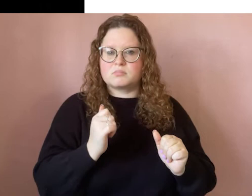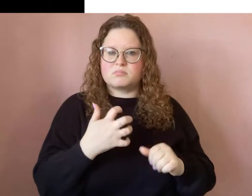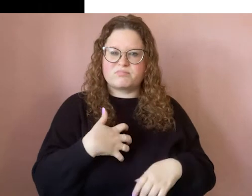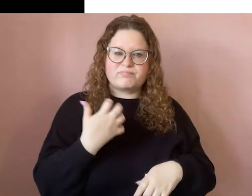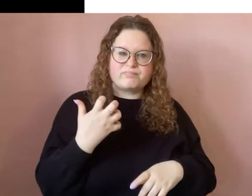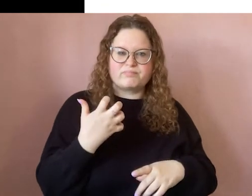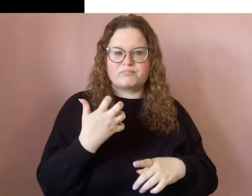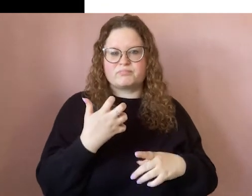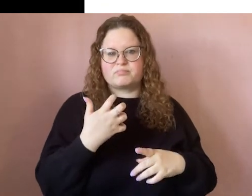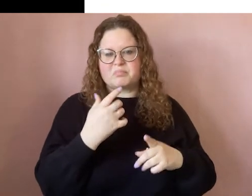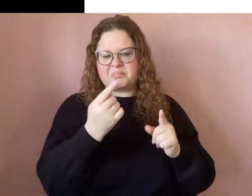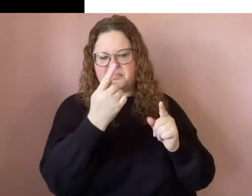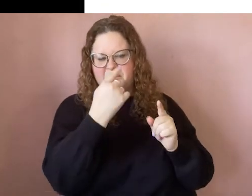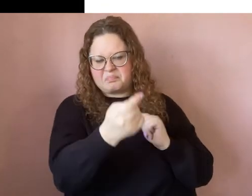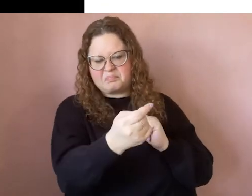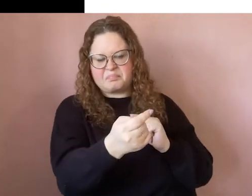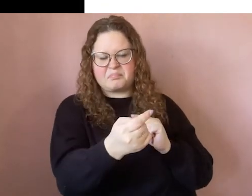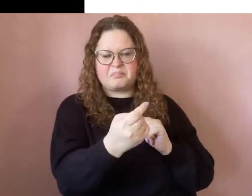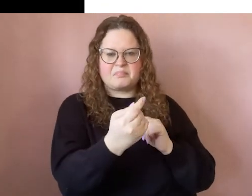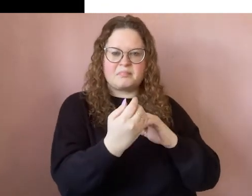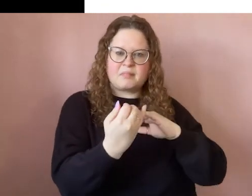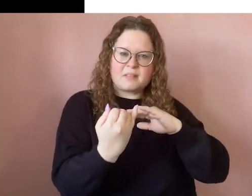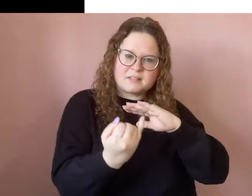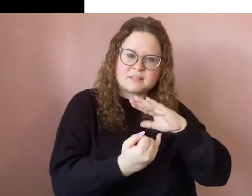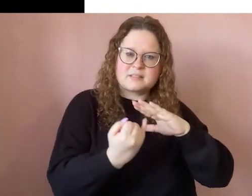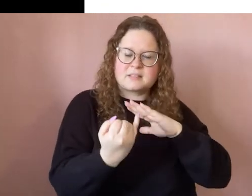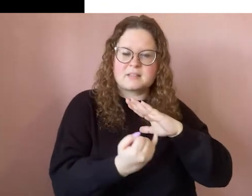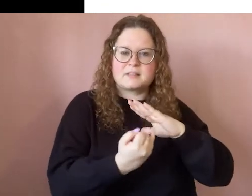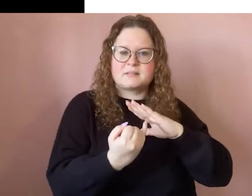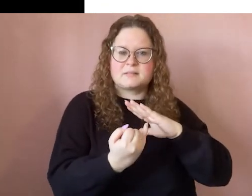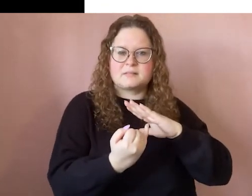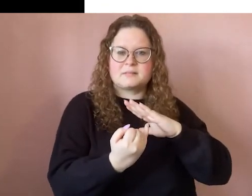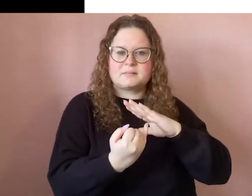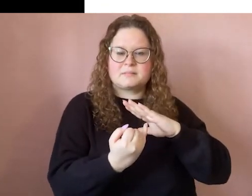point. Some of us